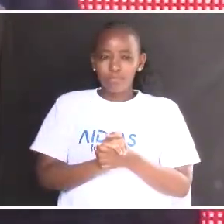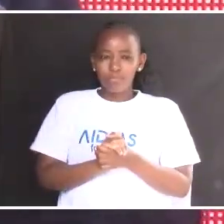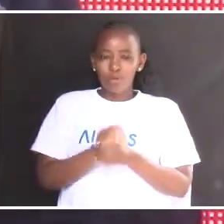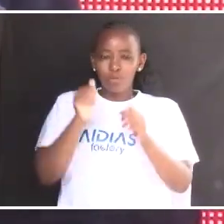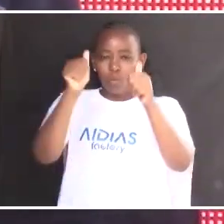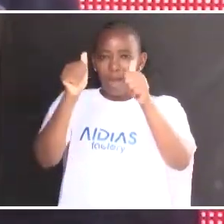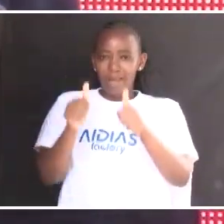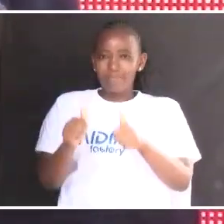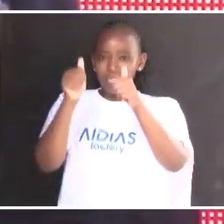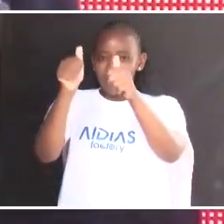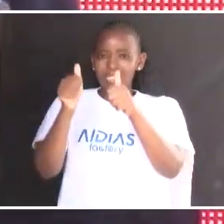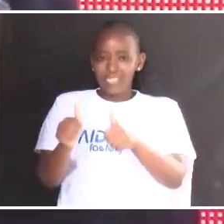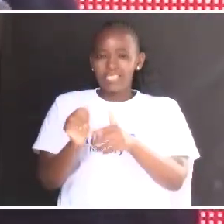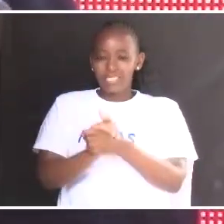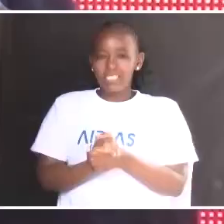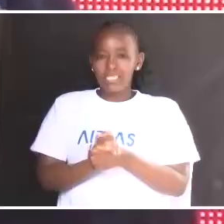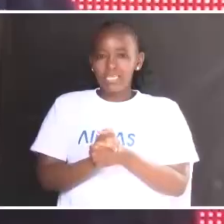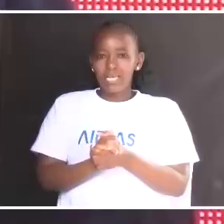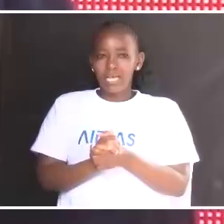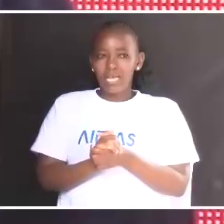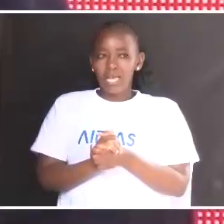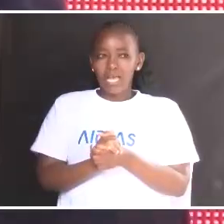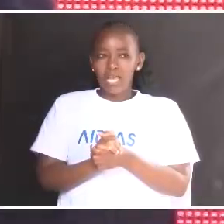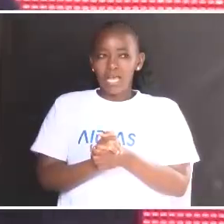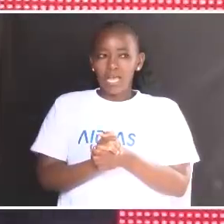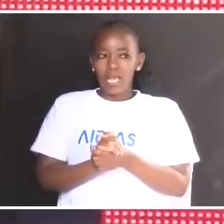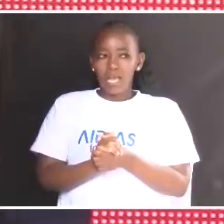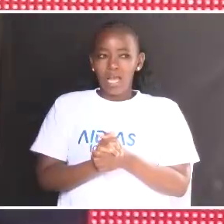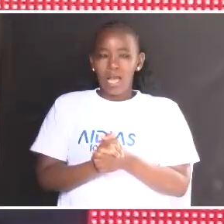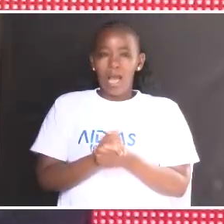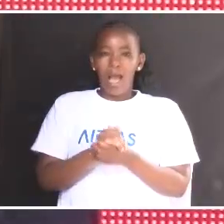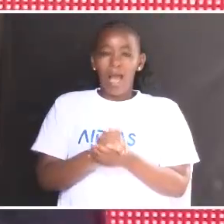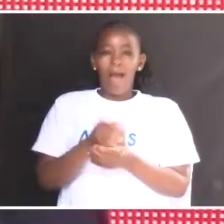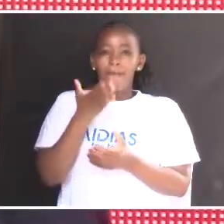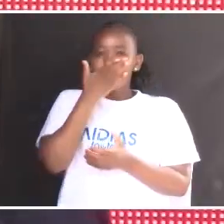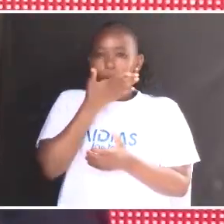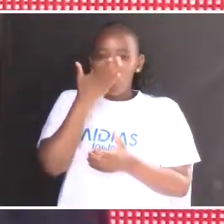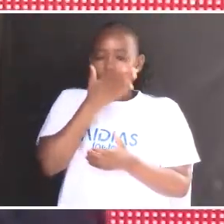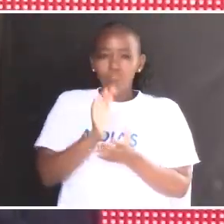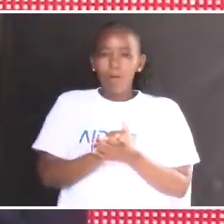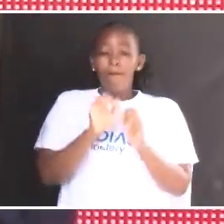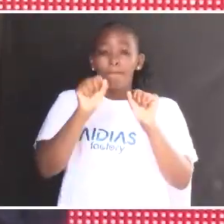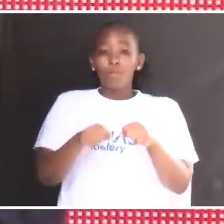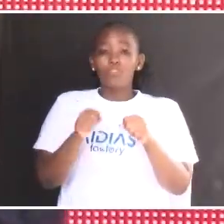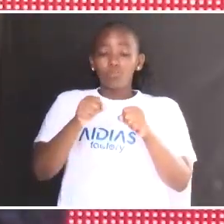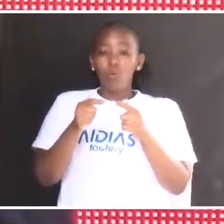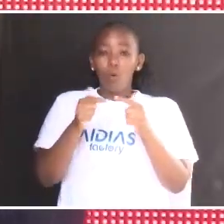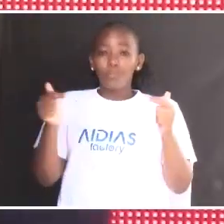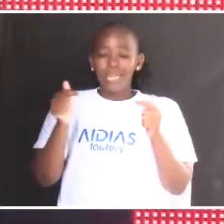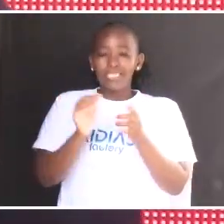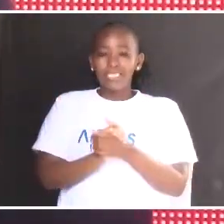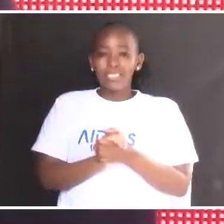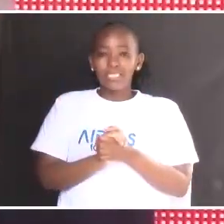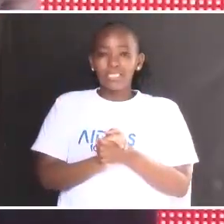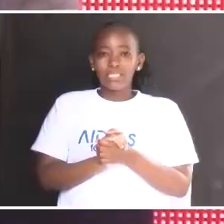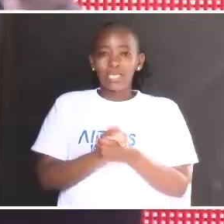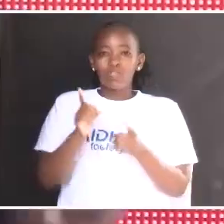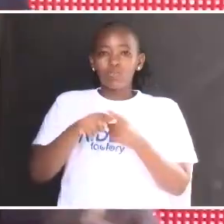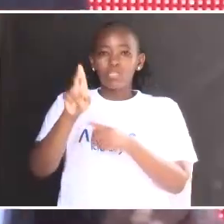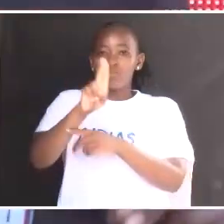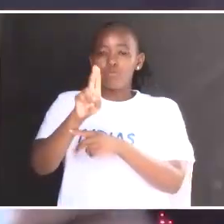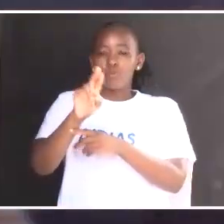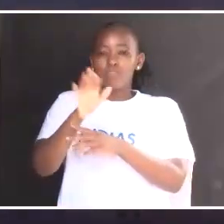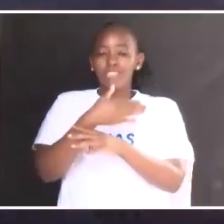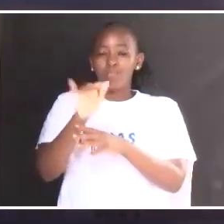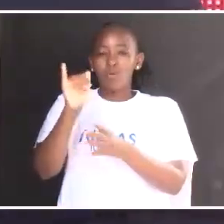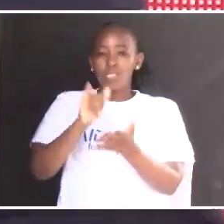advertise a pork joint. That Muslim ataweza object to the use of the song